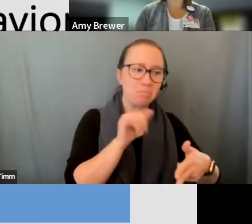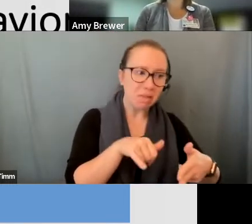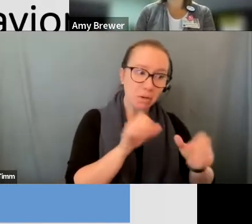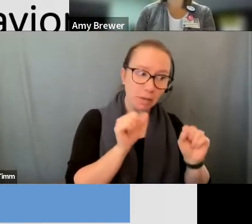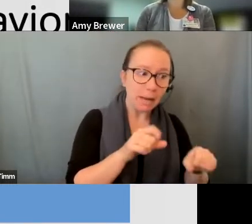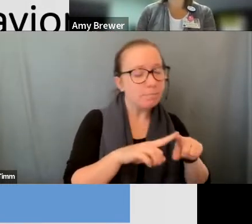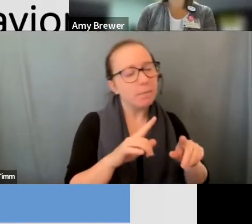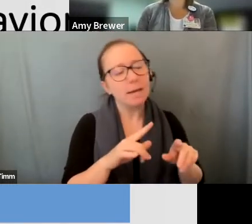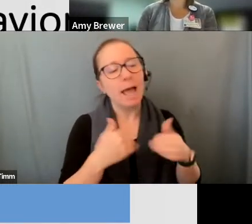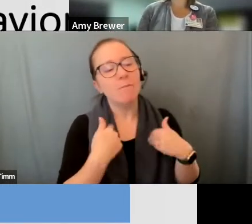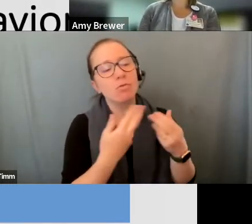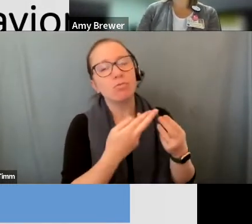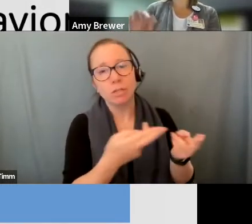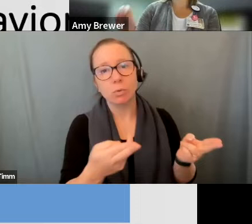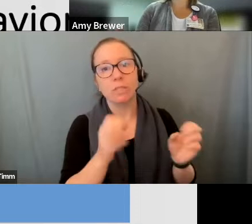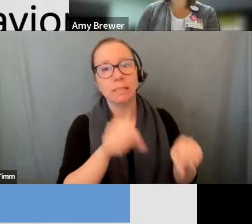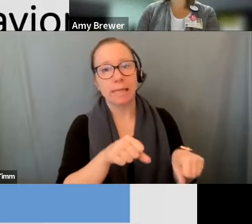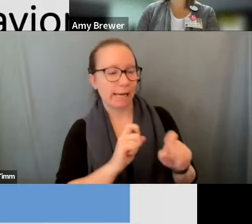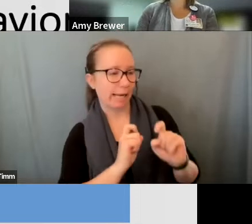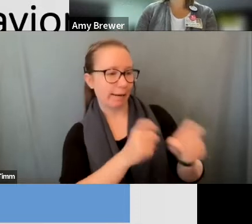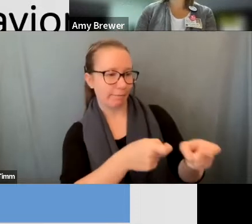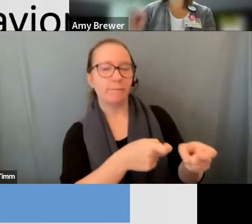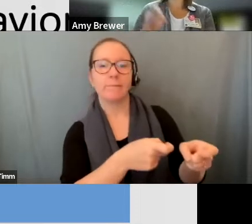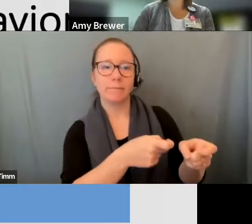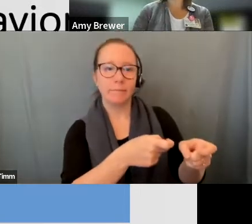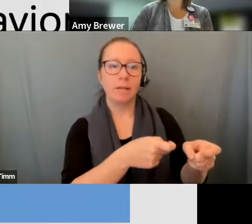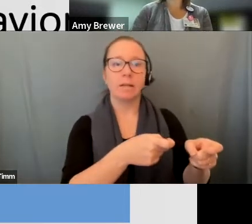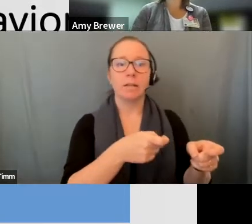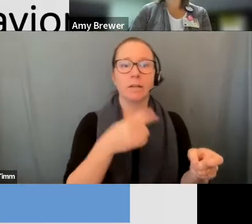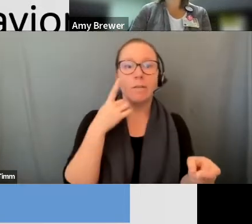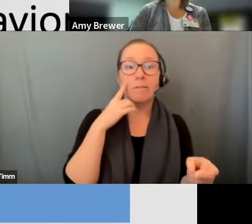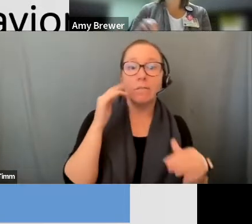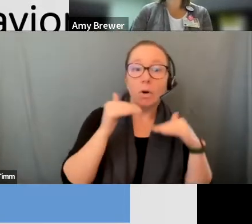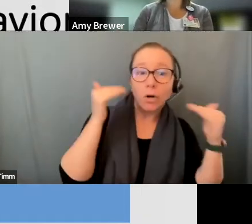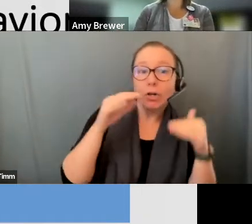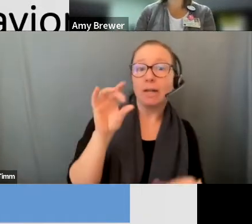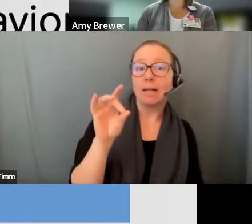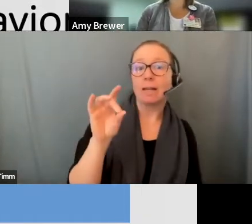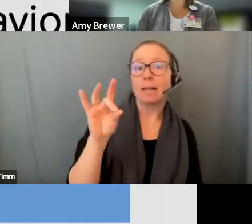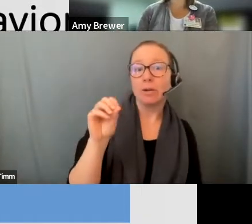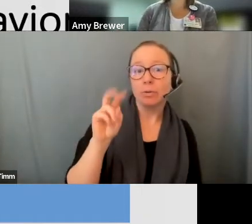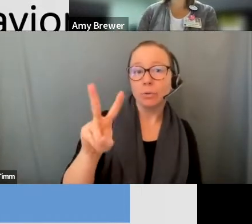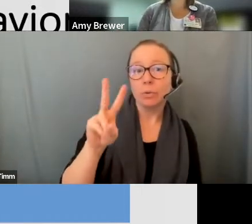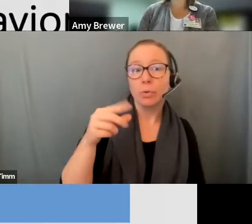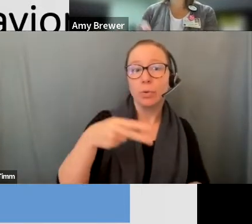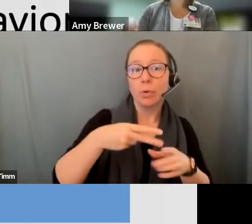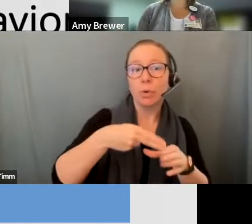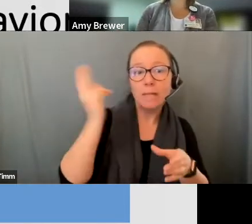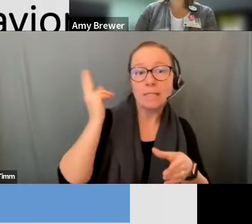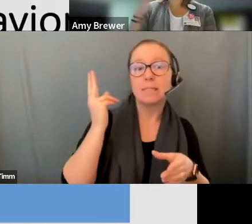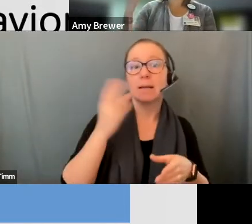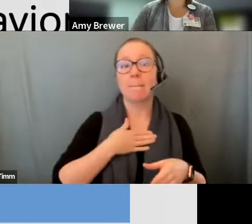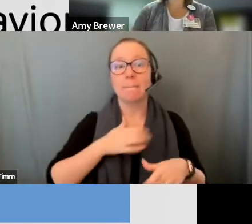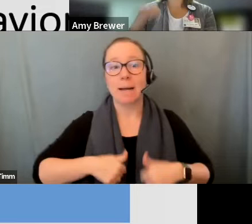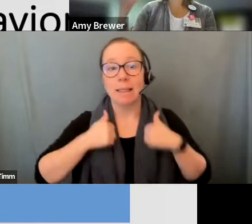resources to help them, right? So 802 quits for adults, mylifemyquit.org for young people, right? As soon as